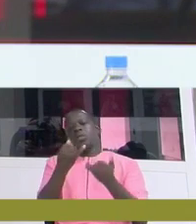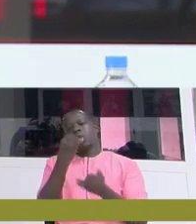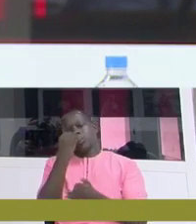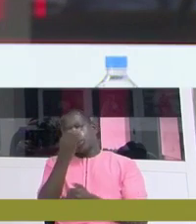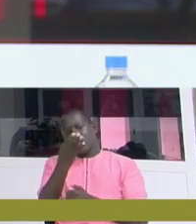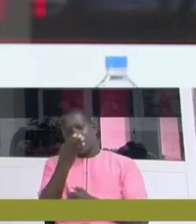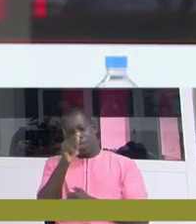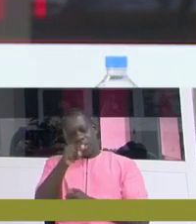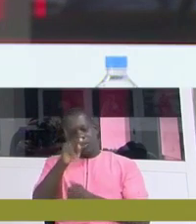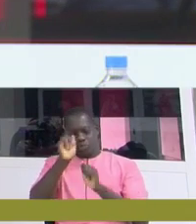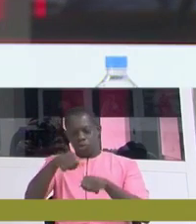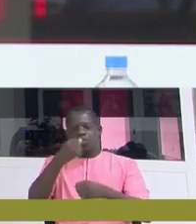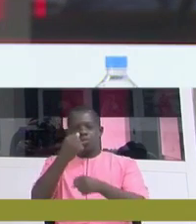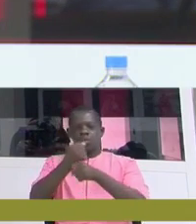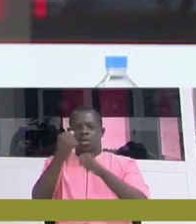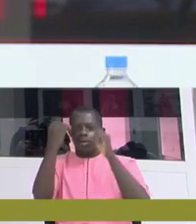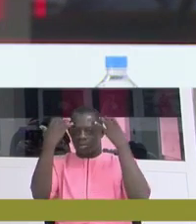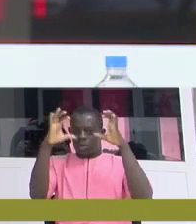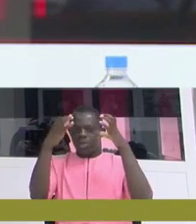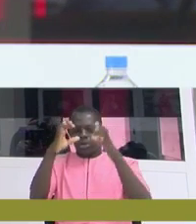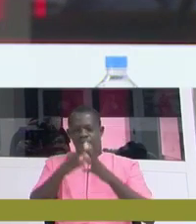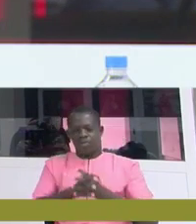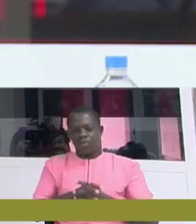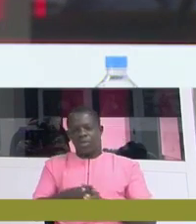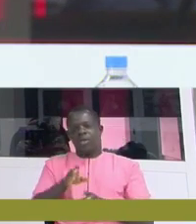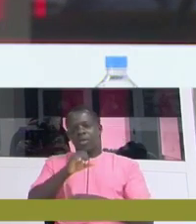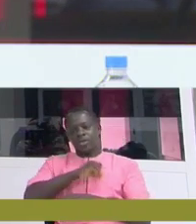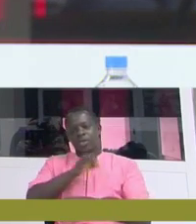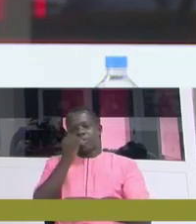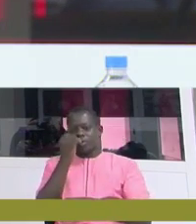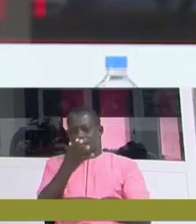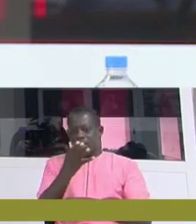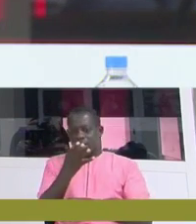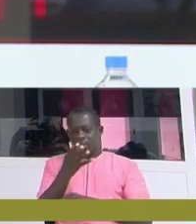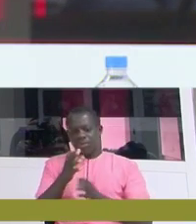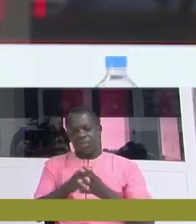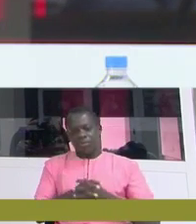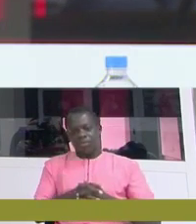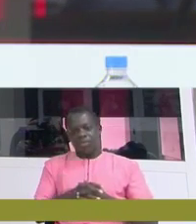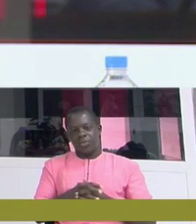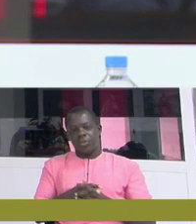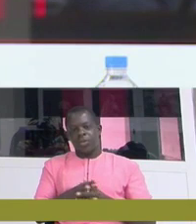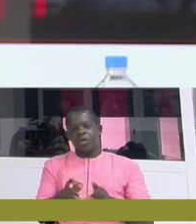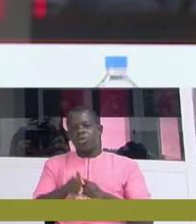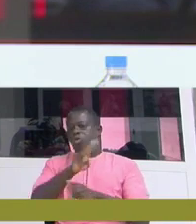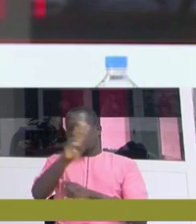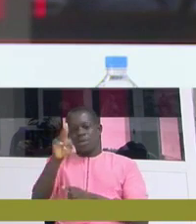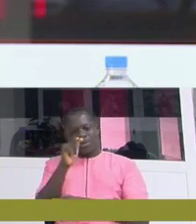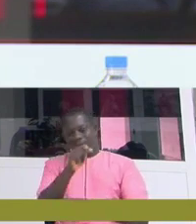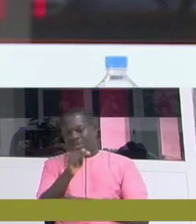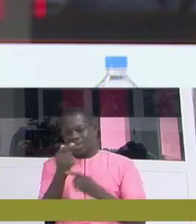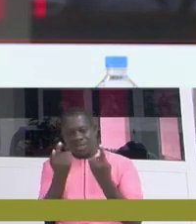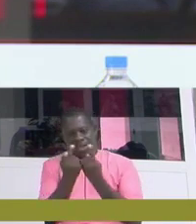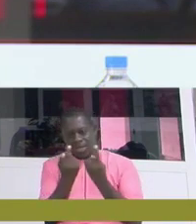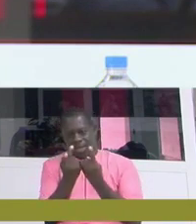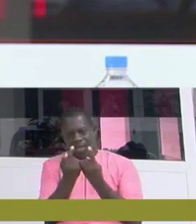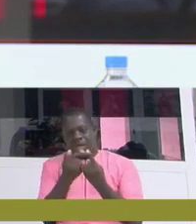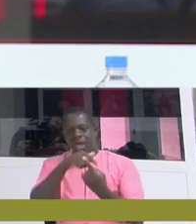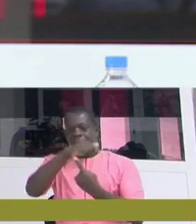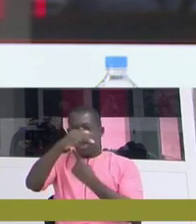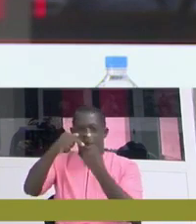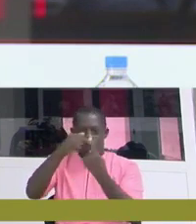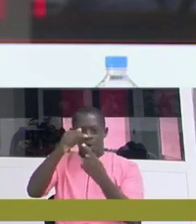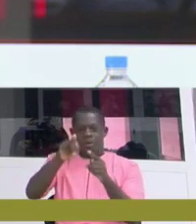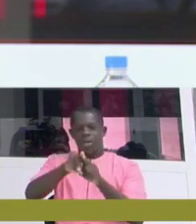are telling me that it could land me into trouble, he said to me, it's not that